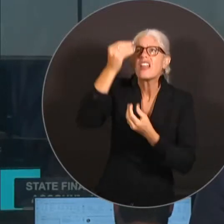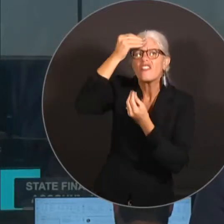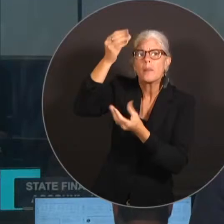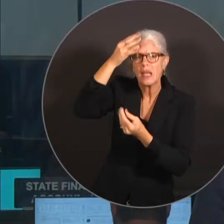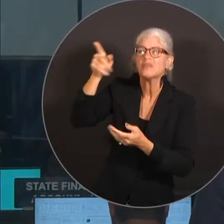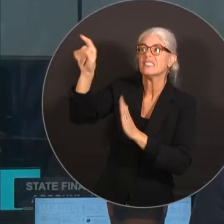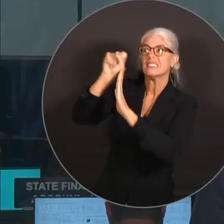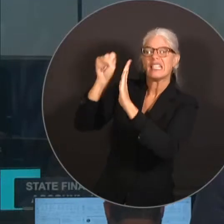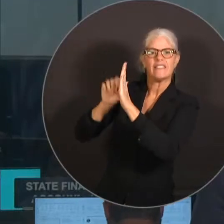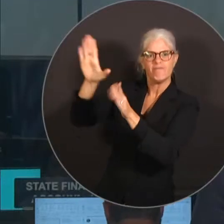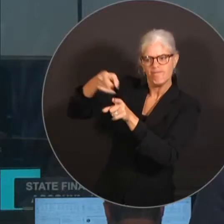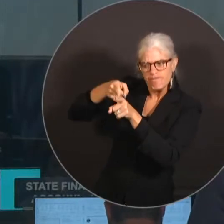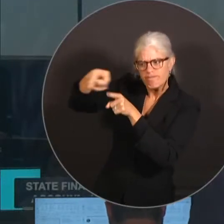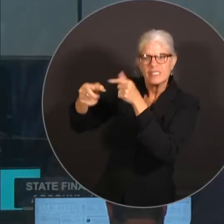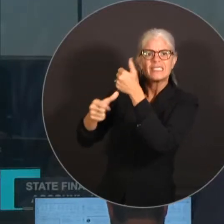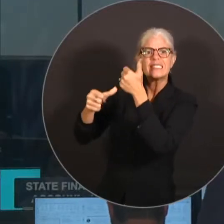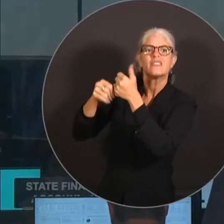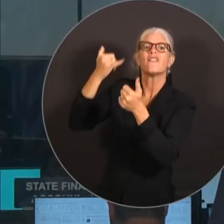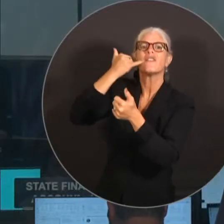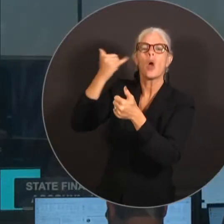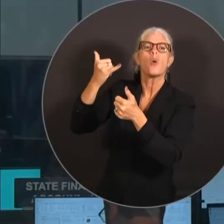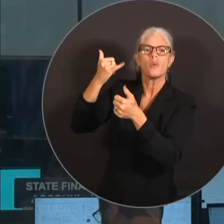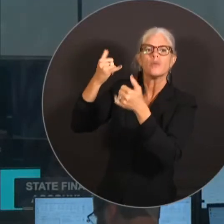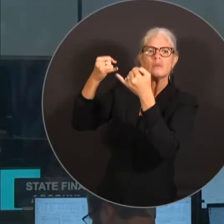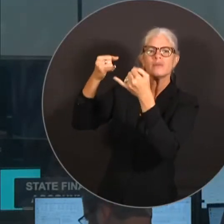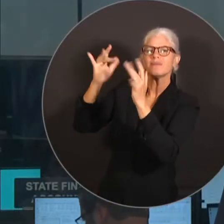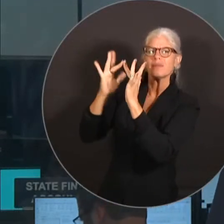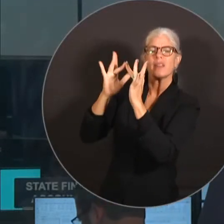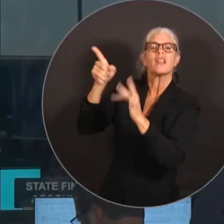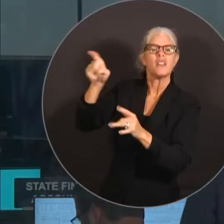for most likely weeks. That number is